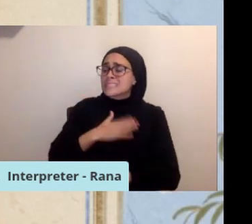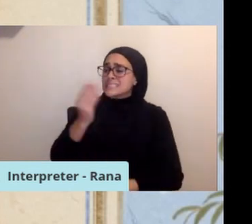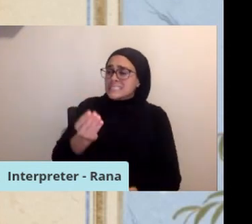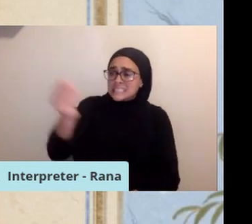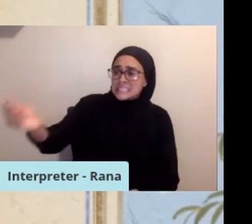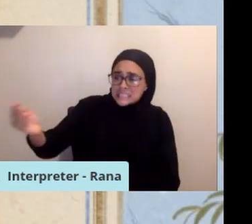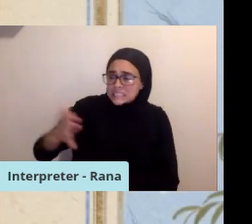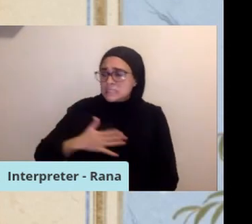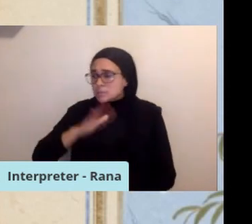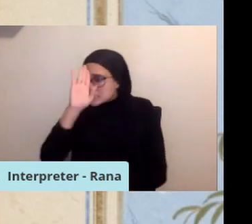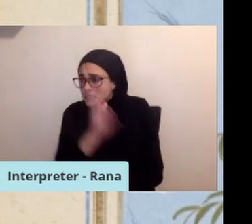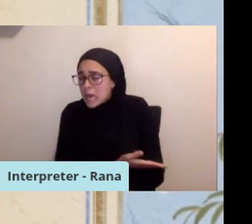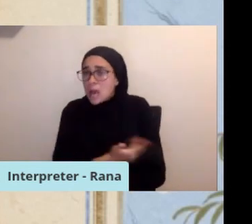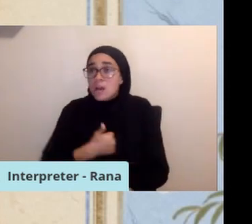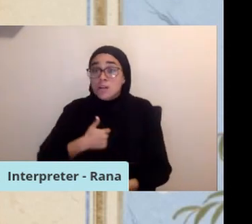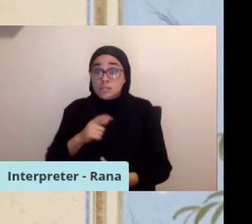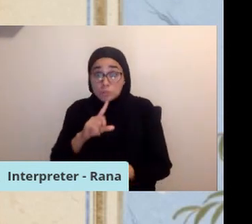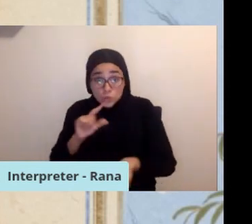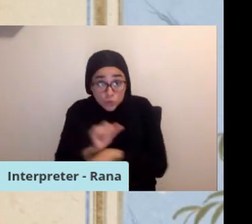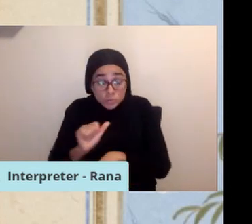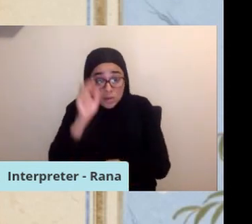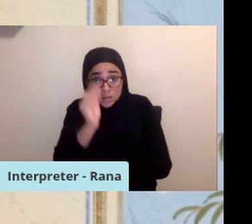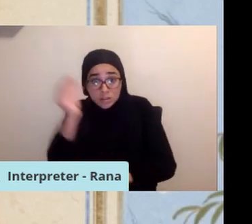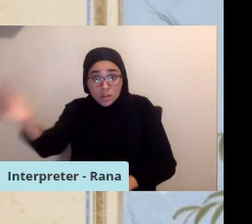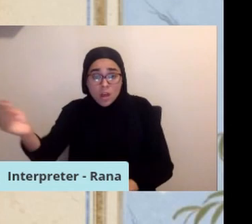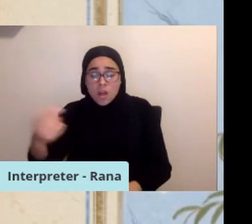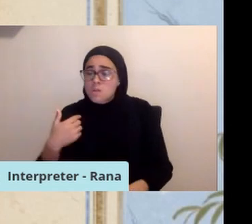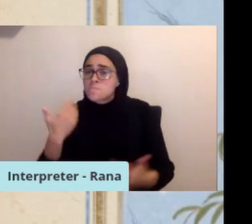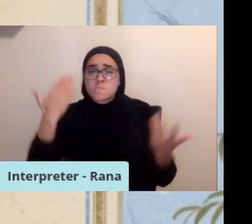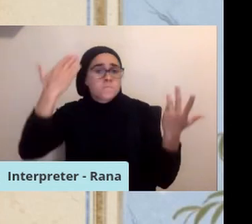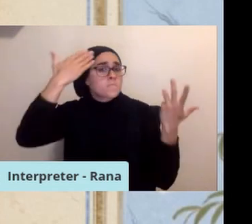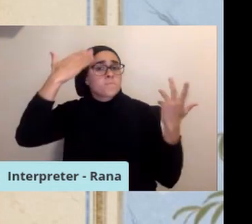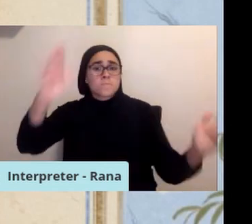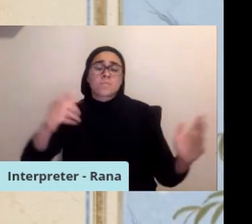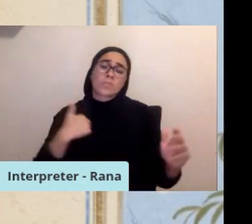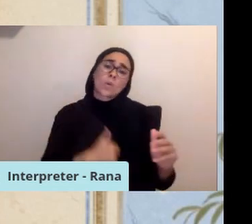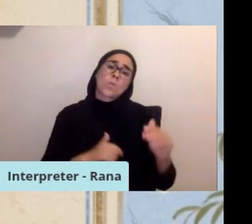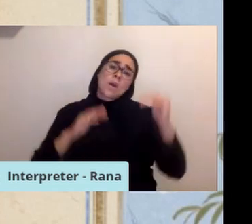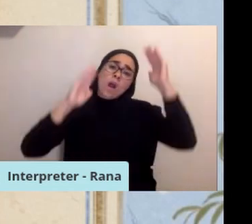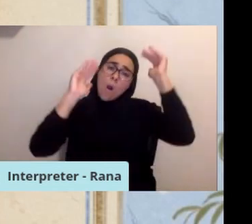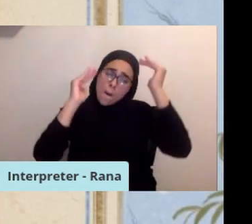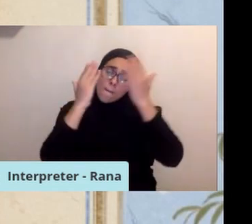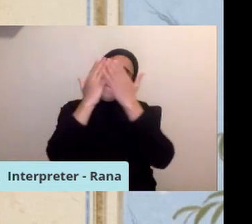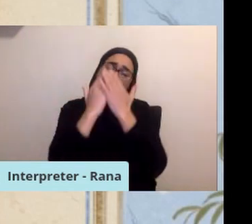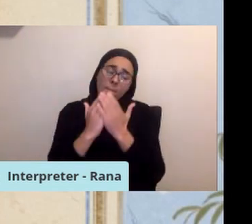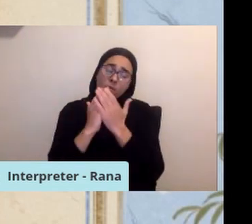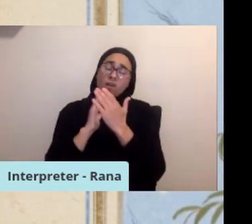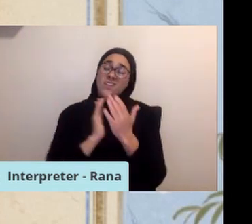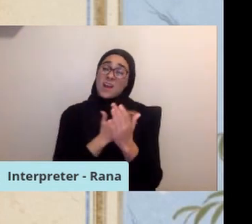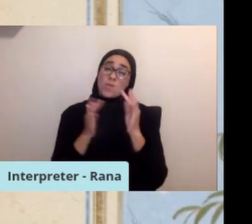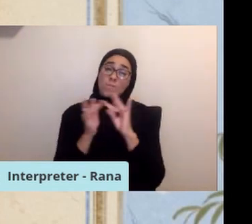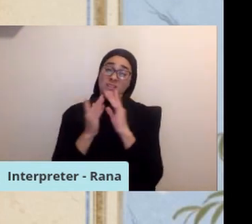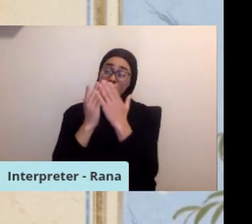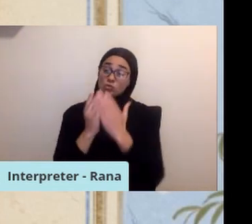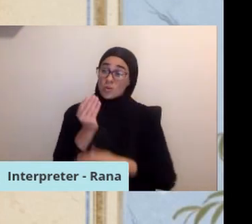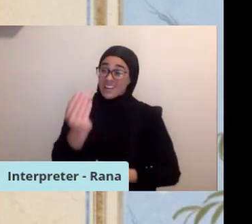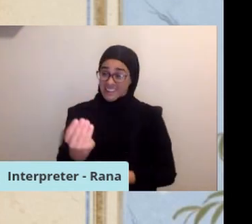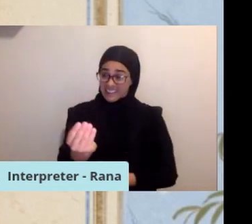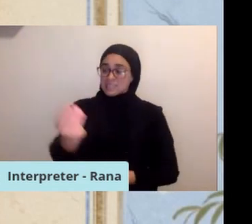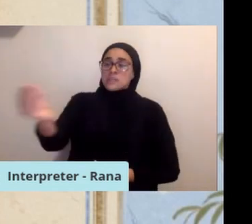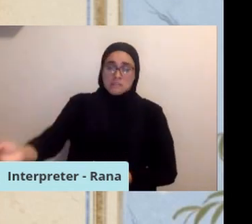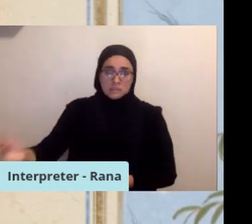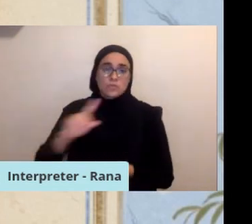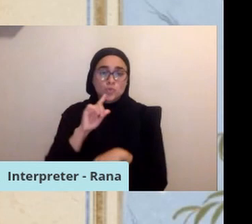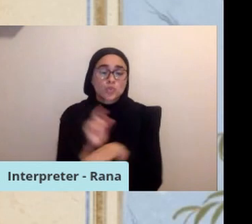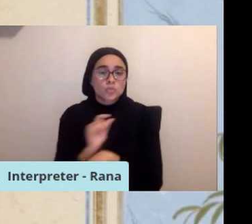convey to him, we didn't know whether anybody actually did that. Mm. We hoped and we prayed that they did. Yeah. So